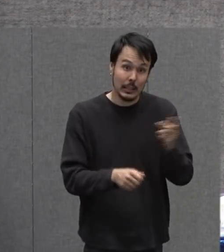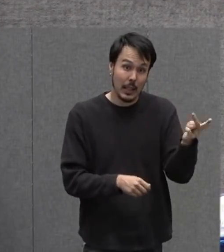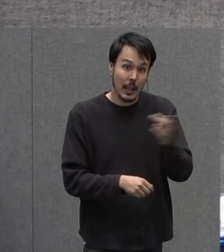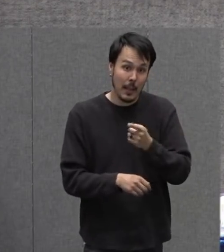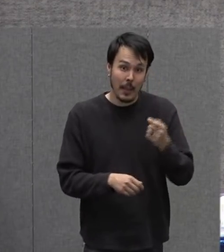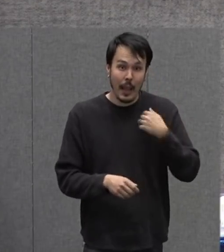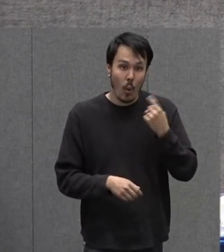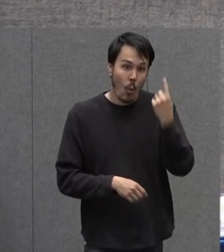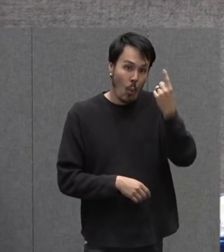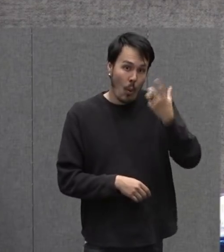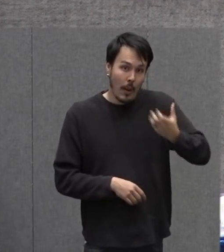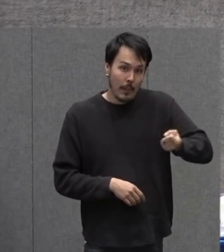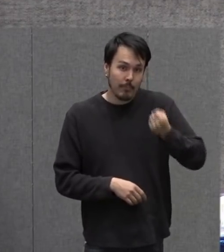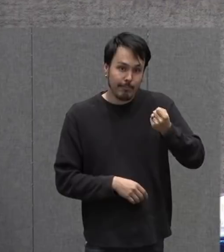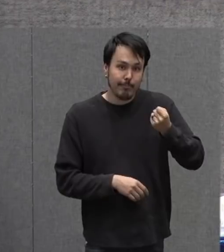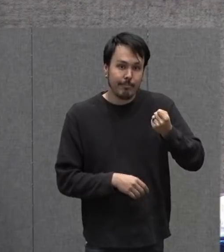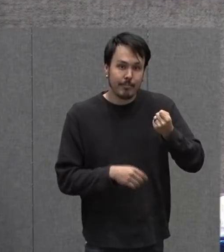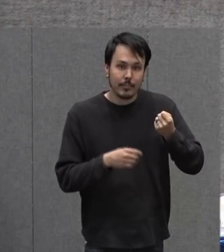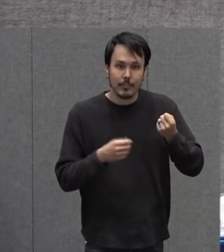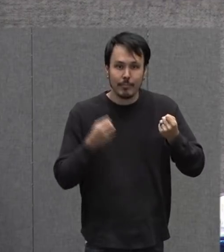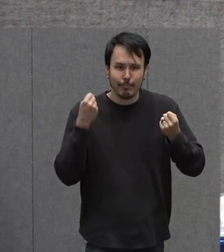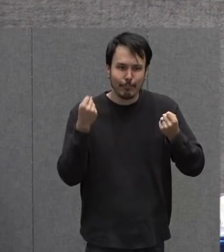of balloons in each hand.